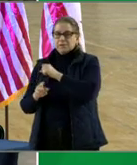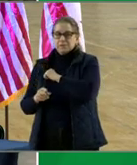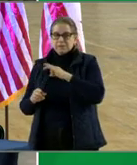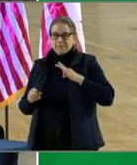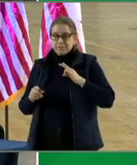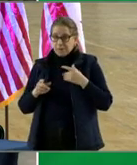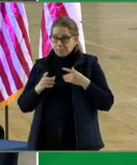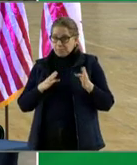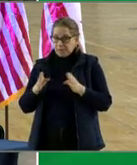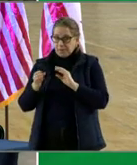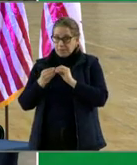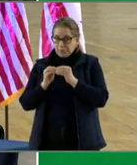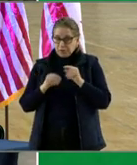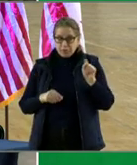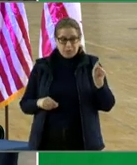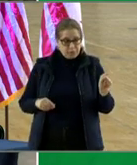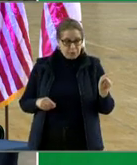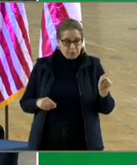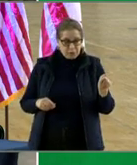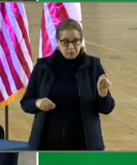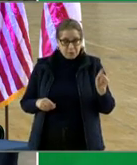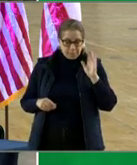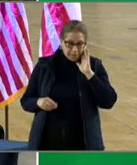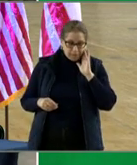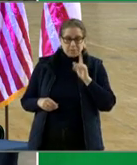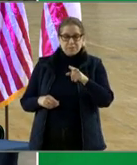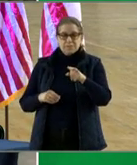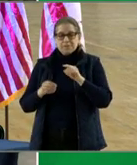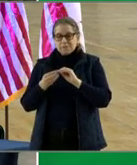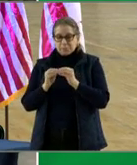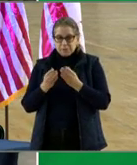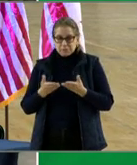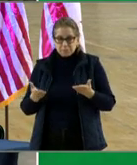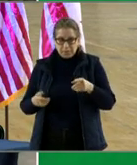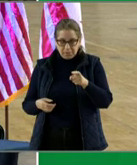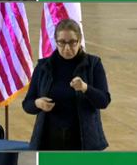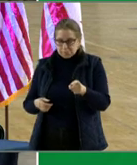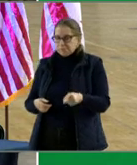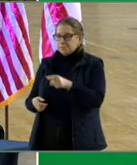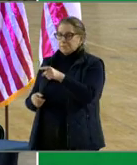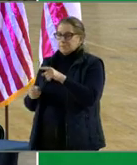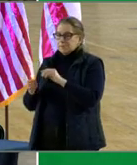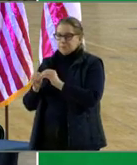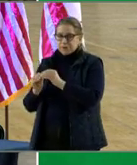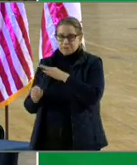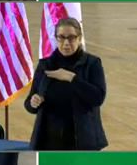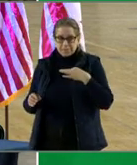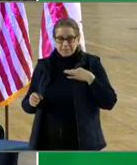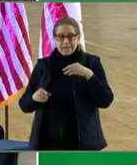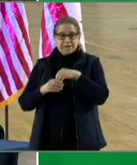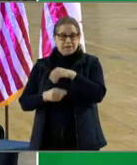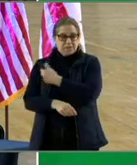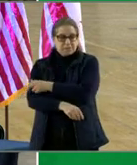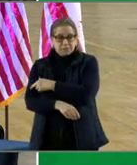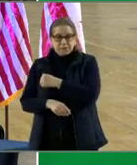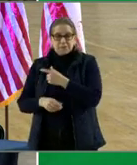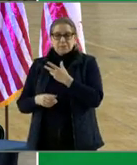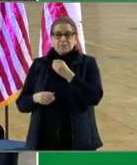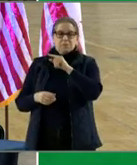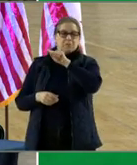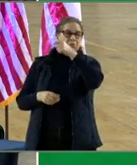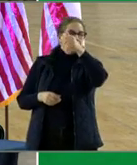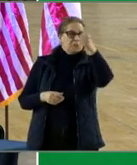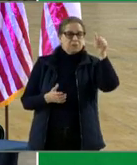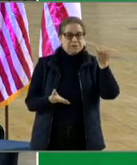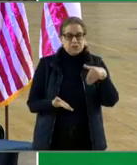will surge, not only in alternate care facilities, but within the hospitals themselves, as we've asked them to do, as the